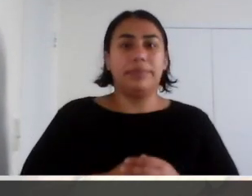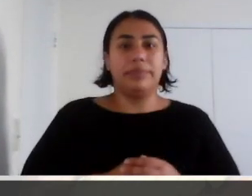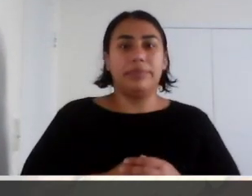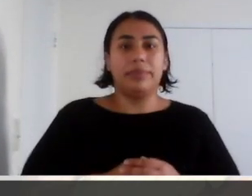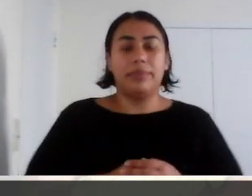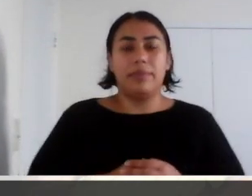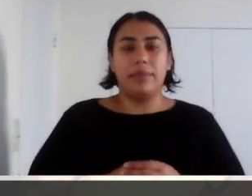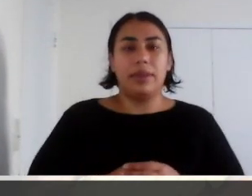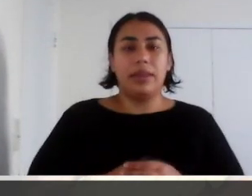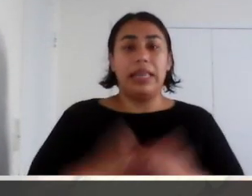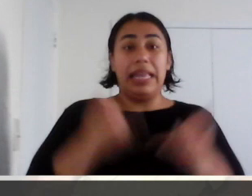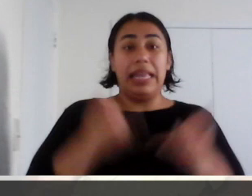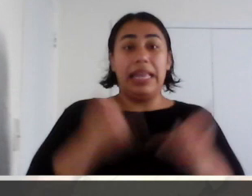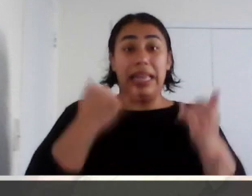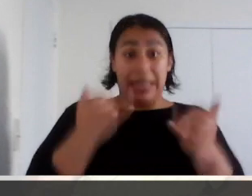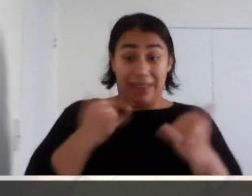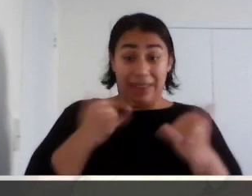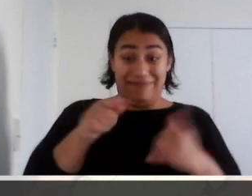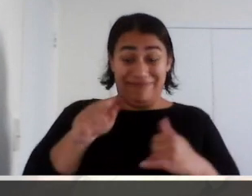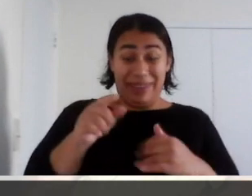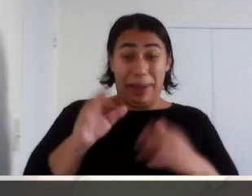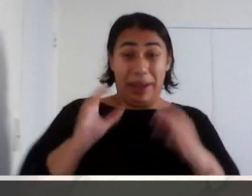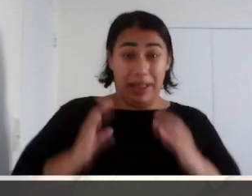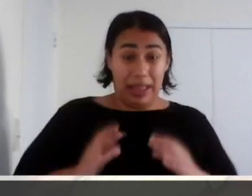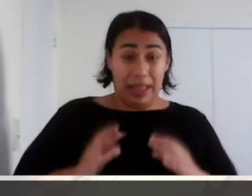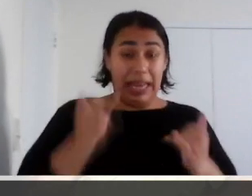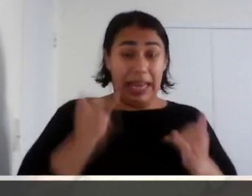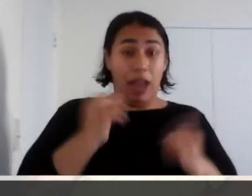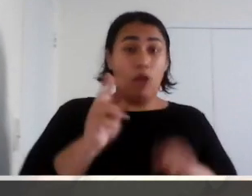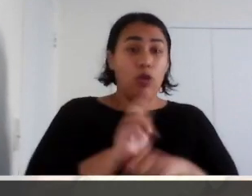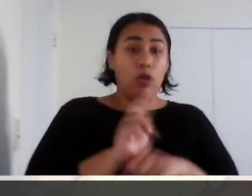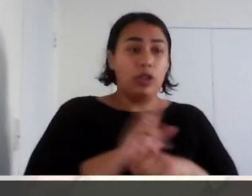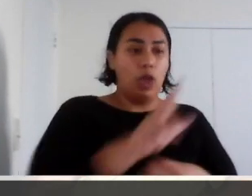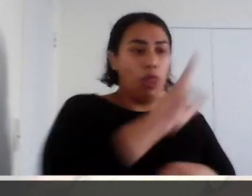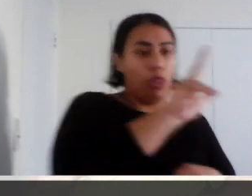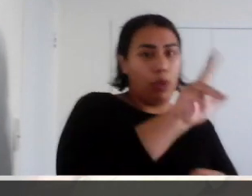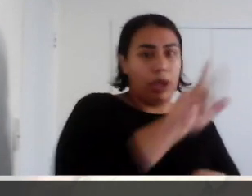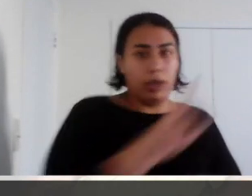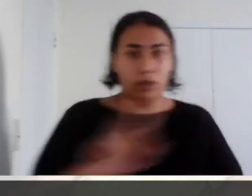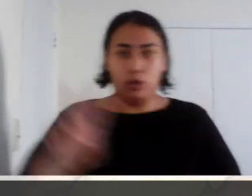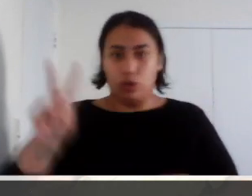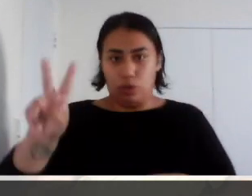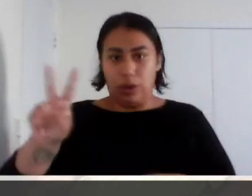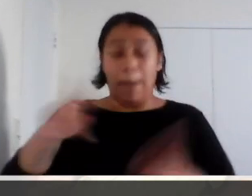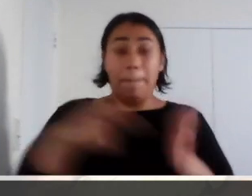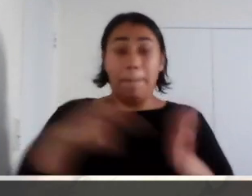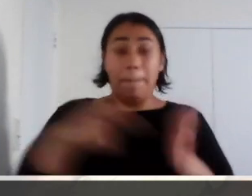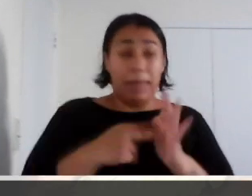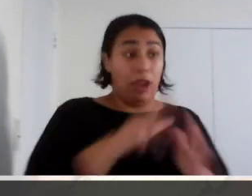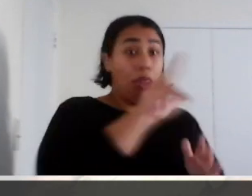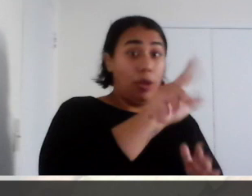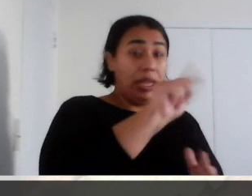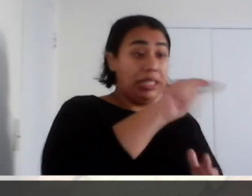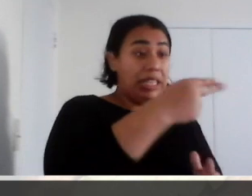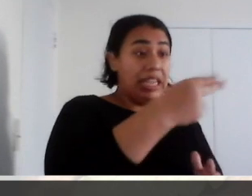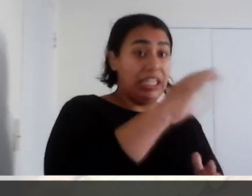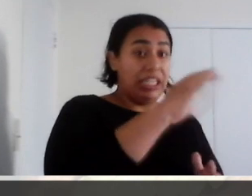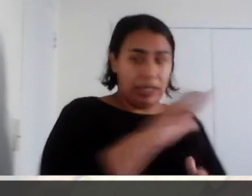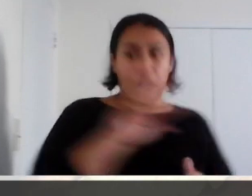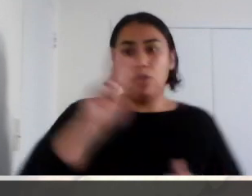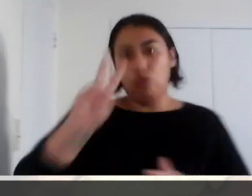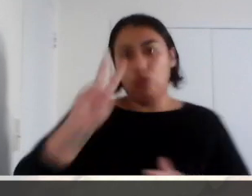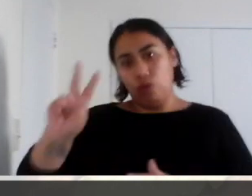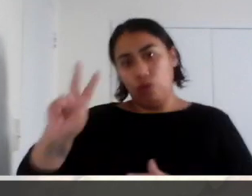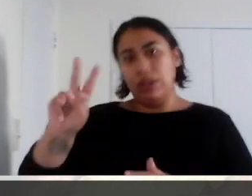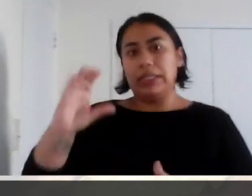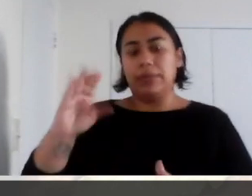where he began. So after coming in to see the doctor, and speaking with a patient care specialist,